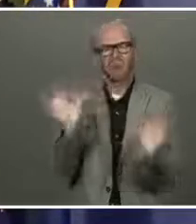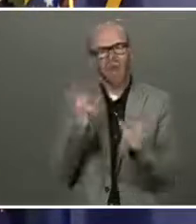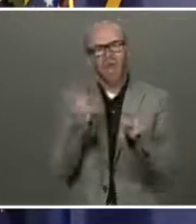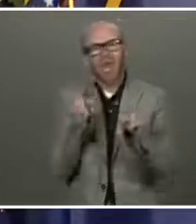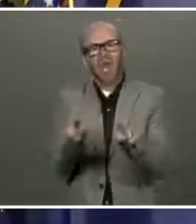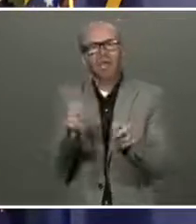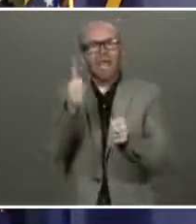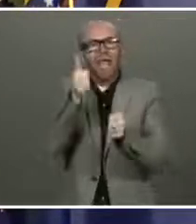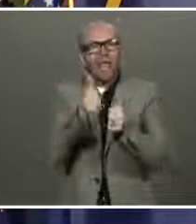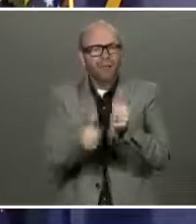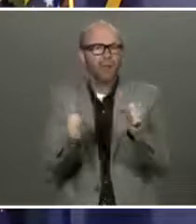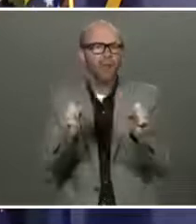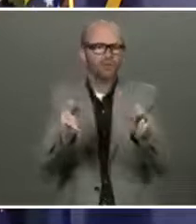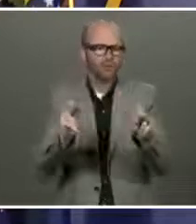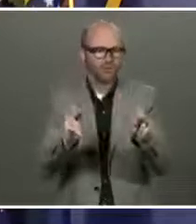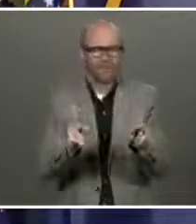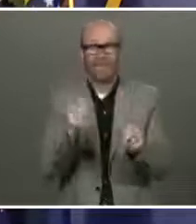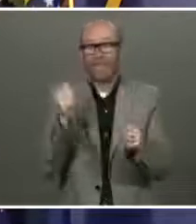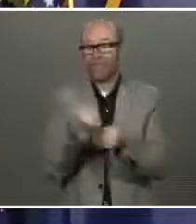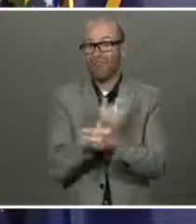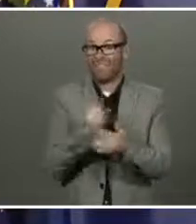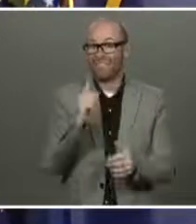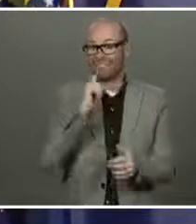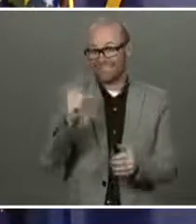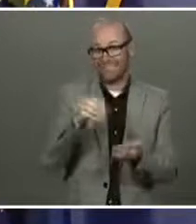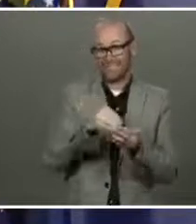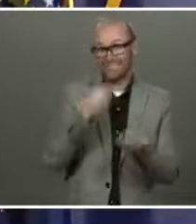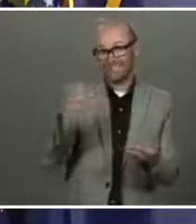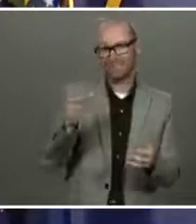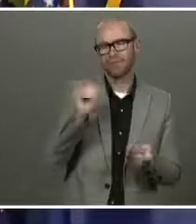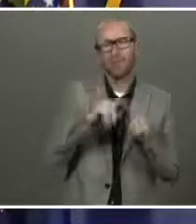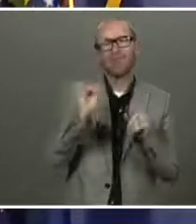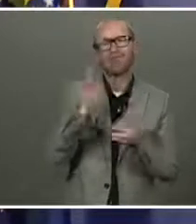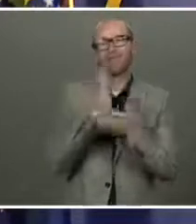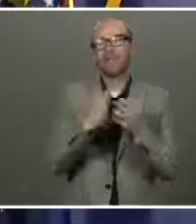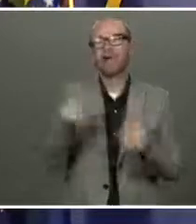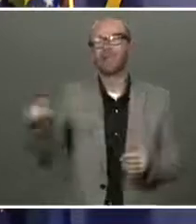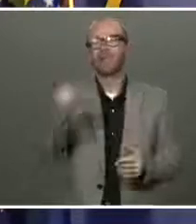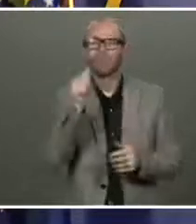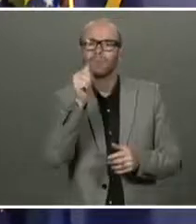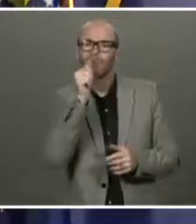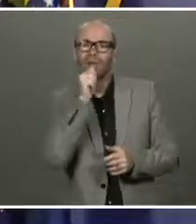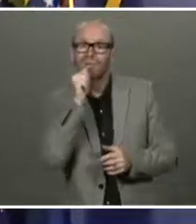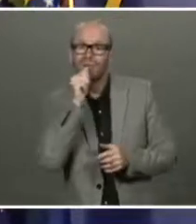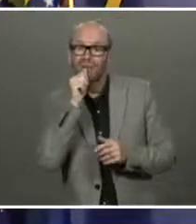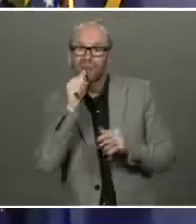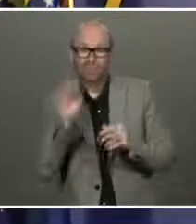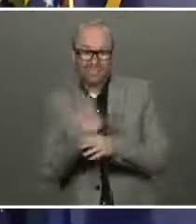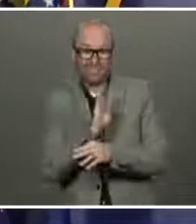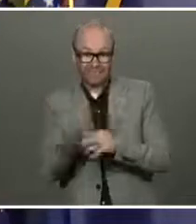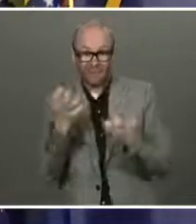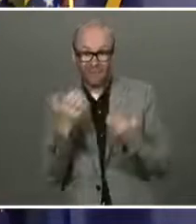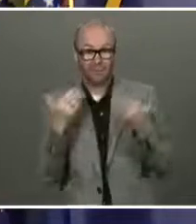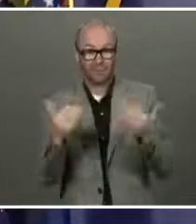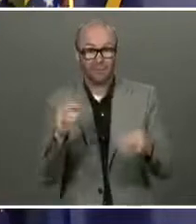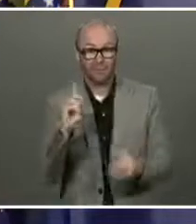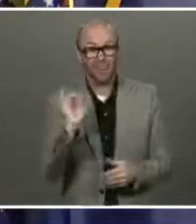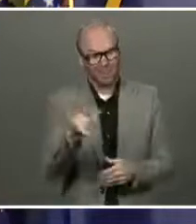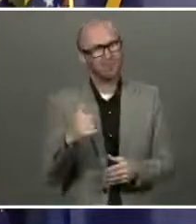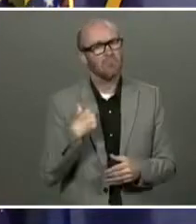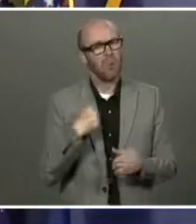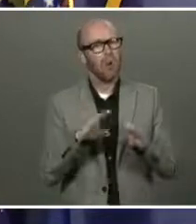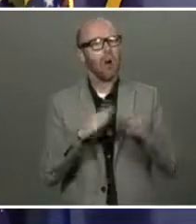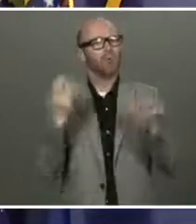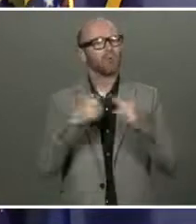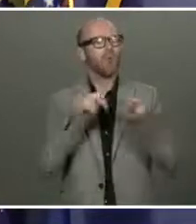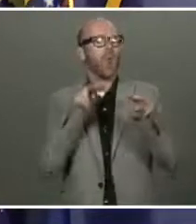very expensive, and if we can find private partners that will help carry the load so taxpayers don't have to carry all of that burden, we should certainly be open to that and look